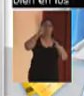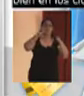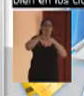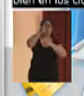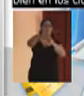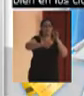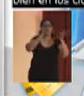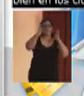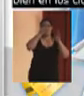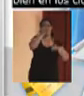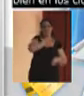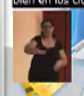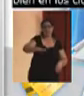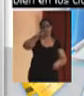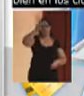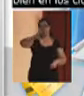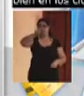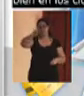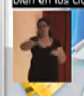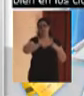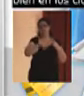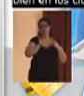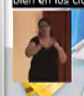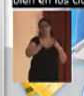for especially